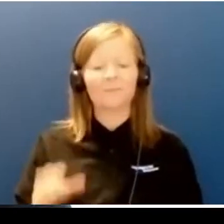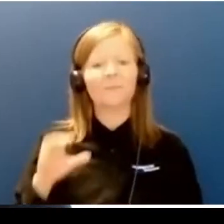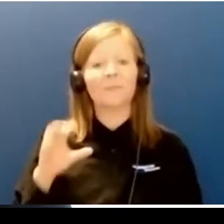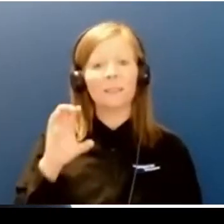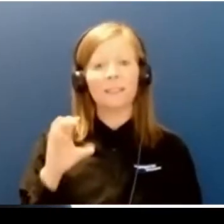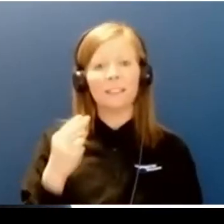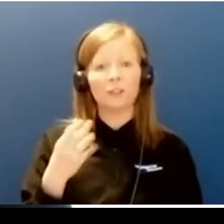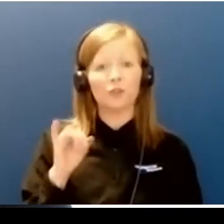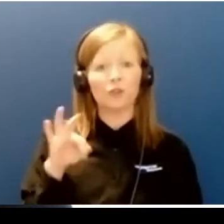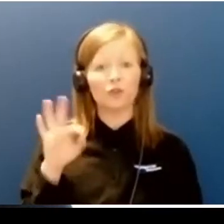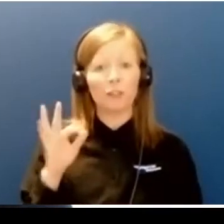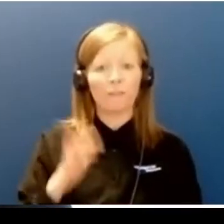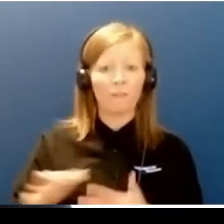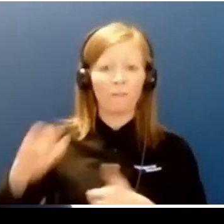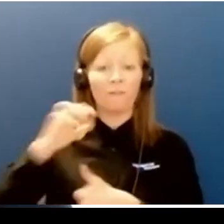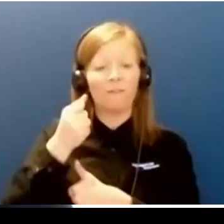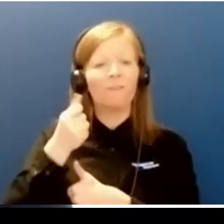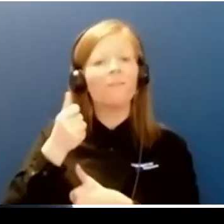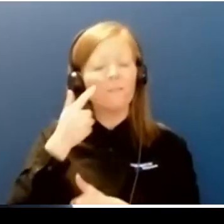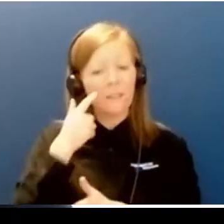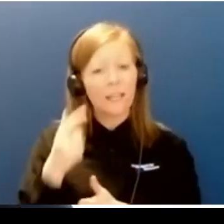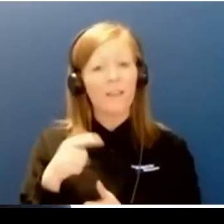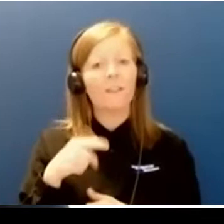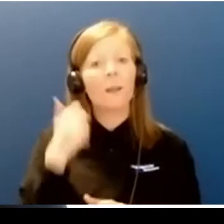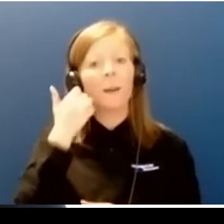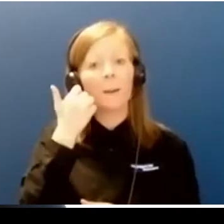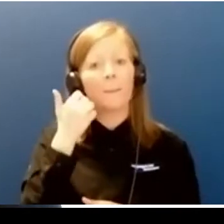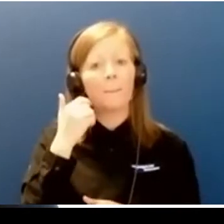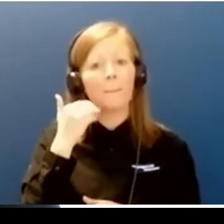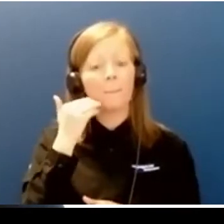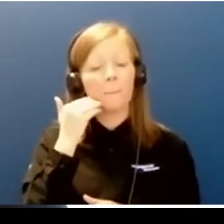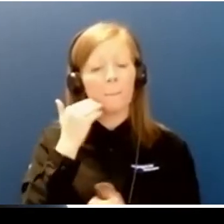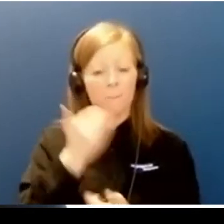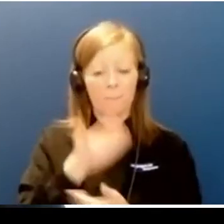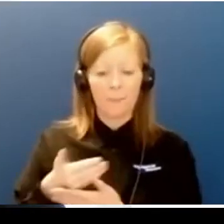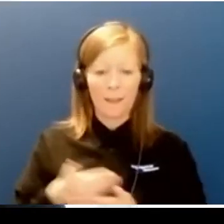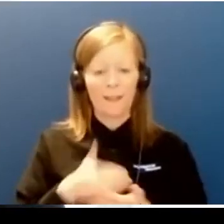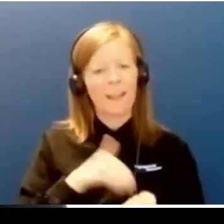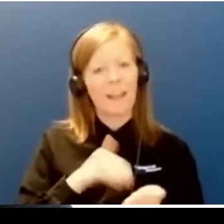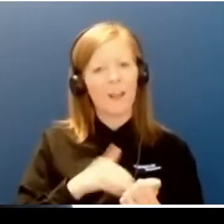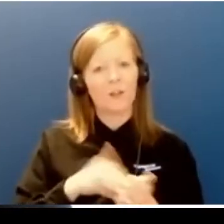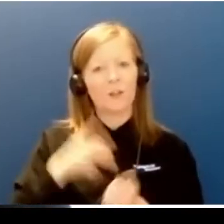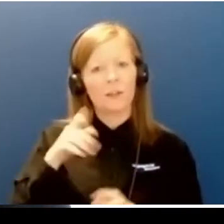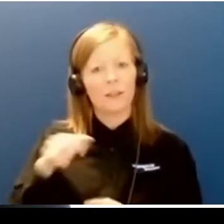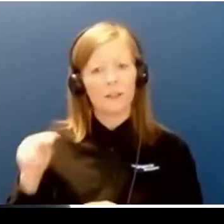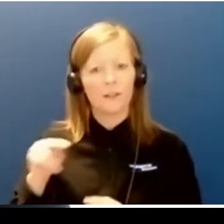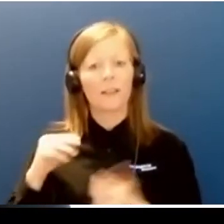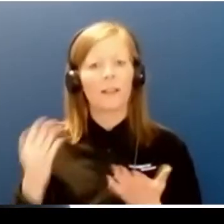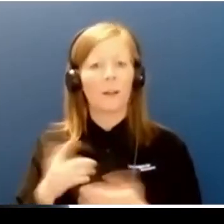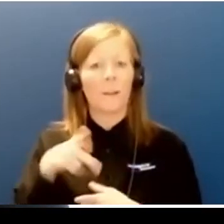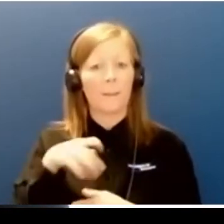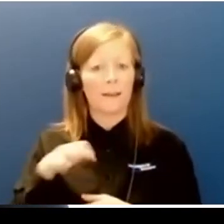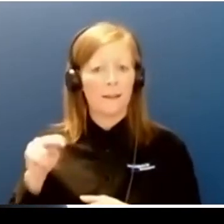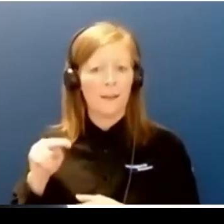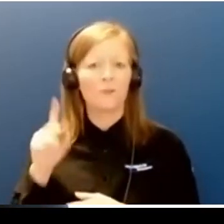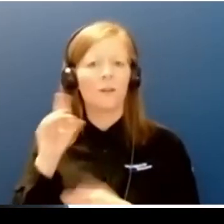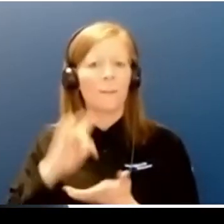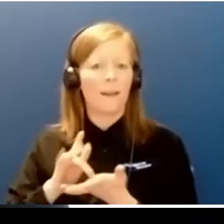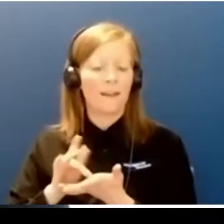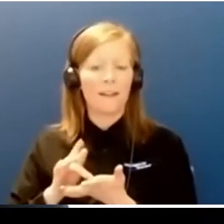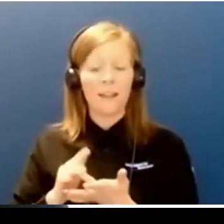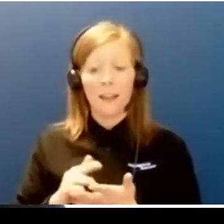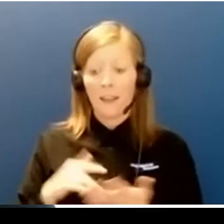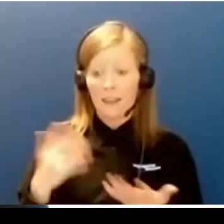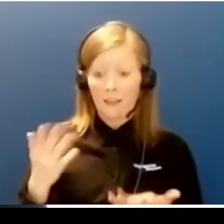the Pediatric Dentistry Division at Penn Dental Medicine and the Program Director for the Pediatric